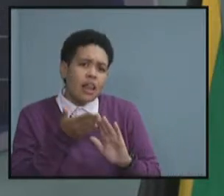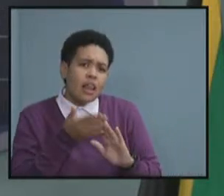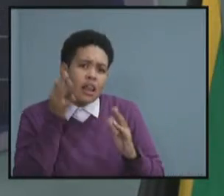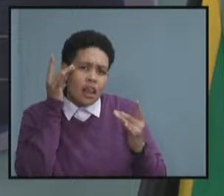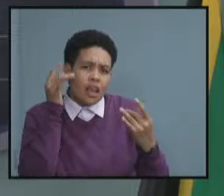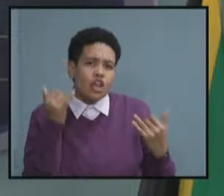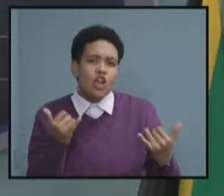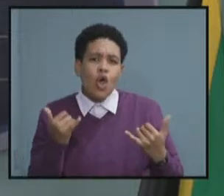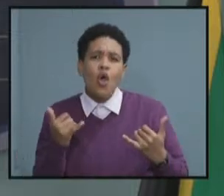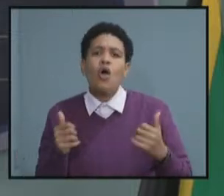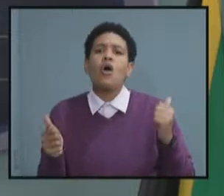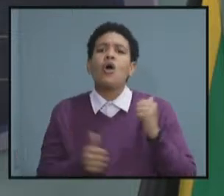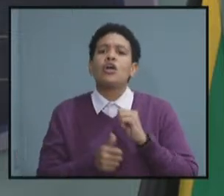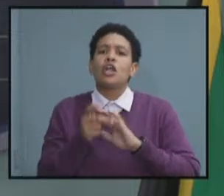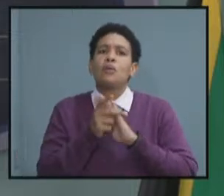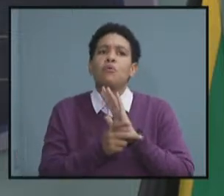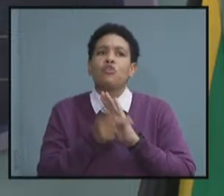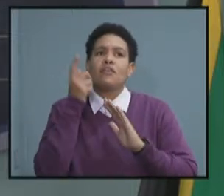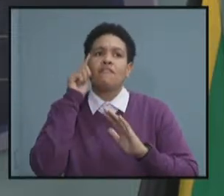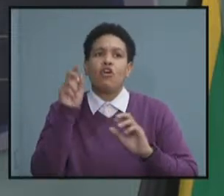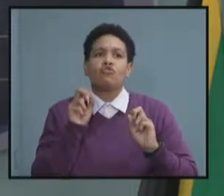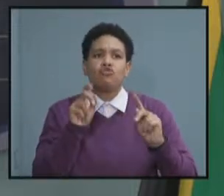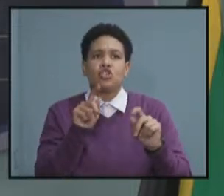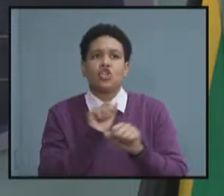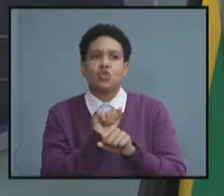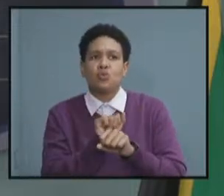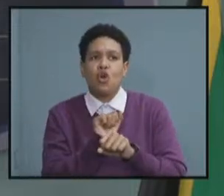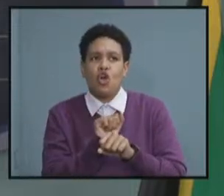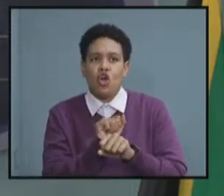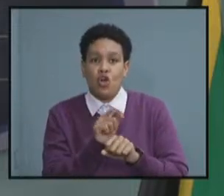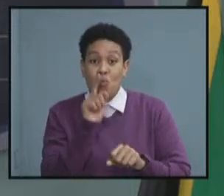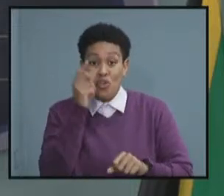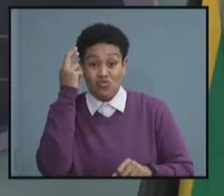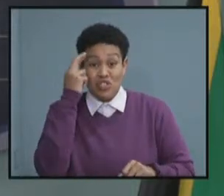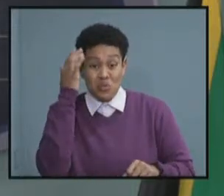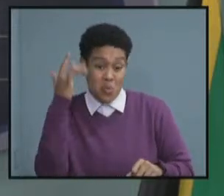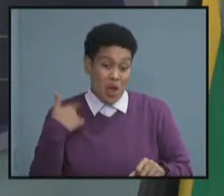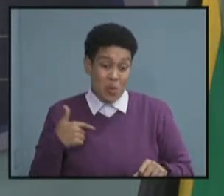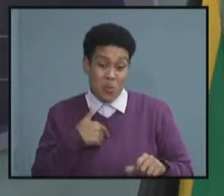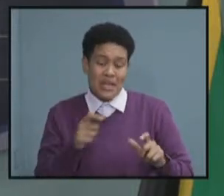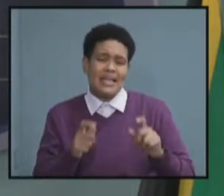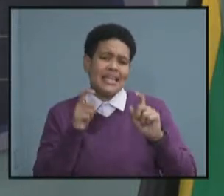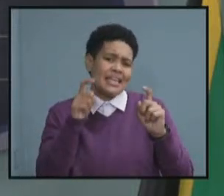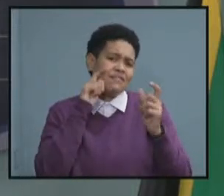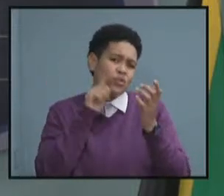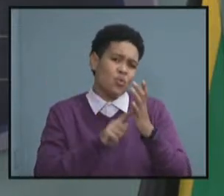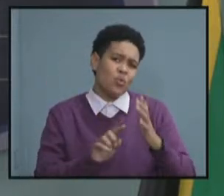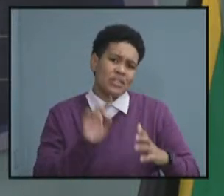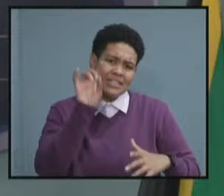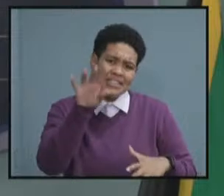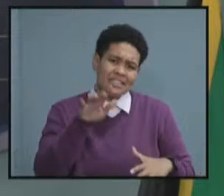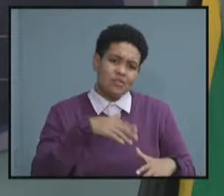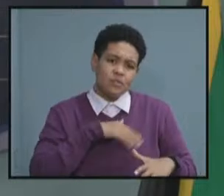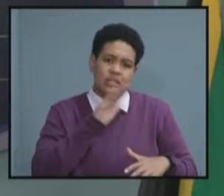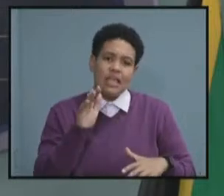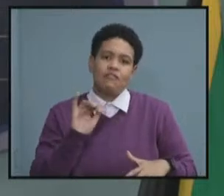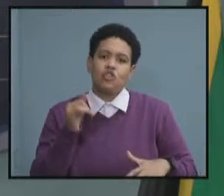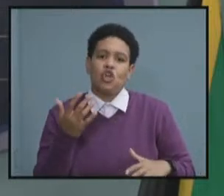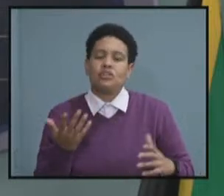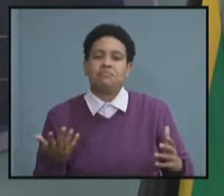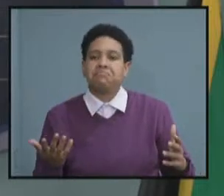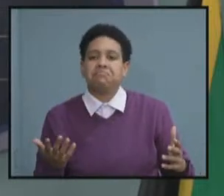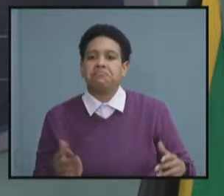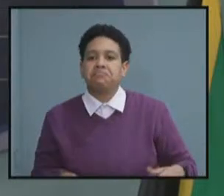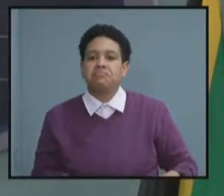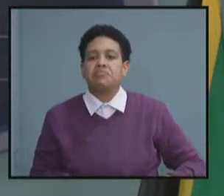now under the protocols for the return to work. And one of the reasons why we give notice, and we didn't just